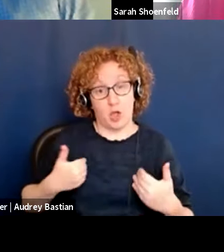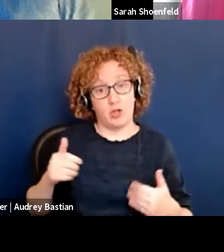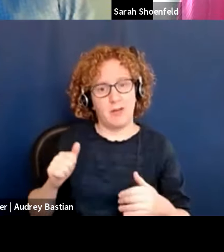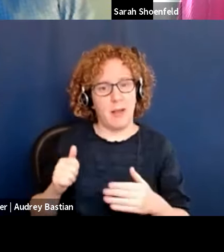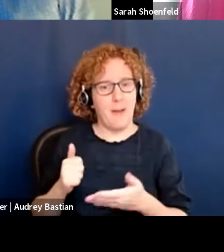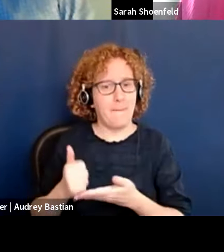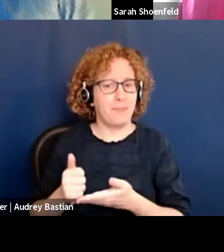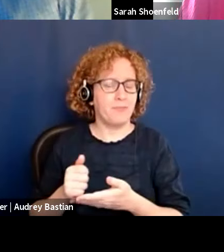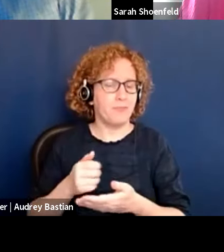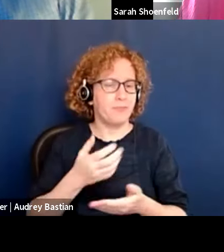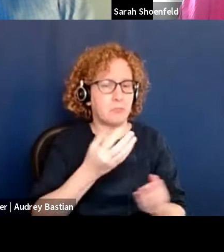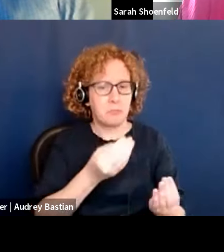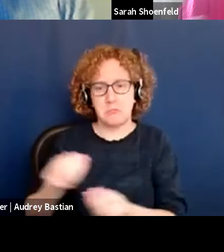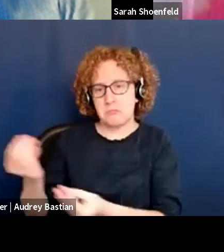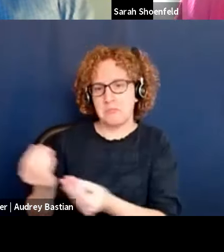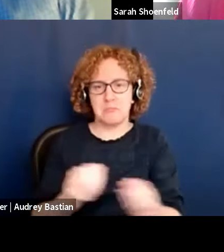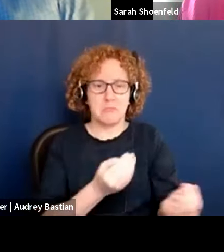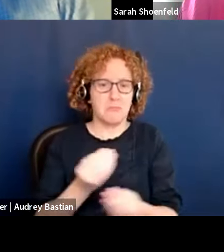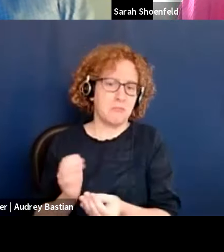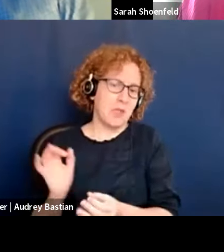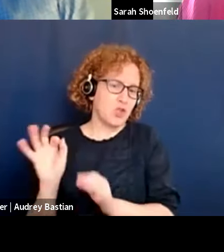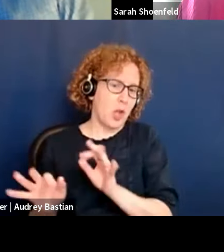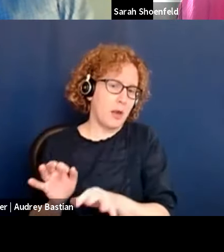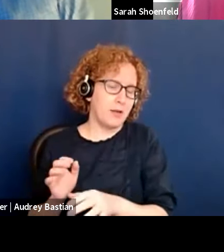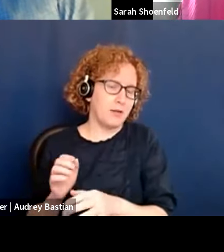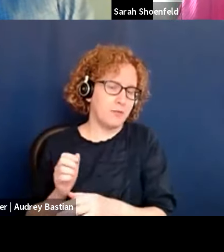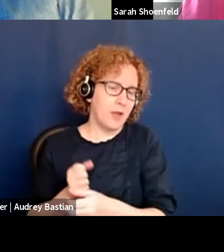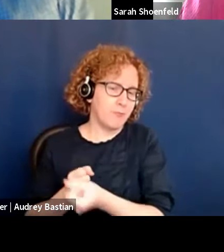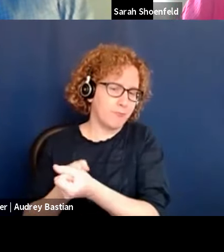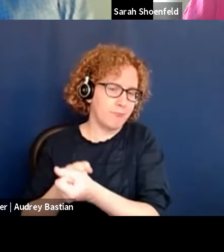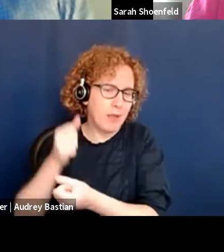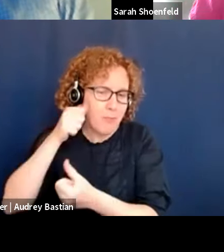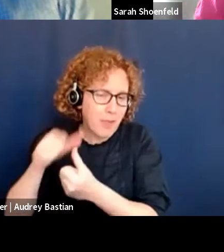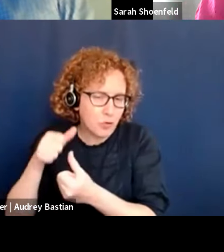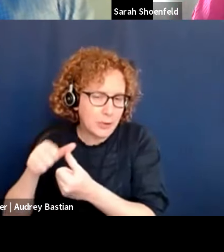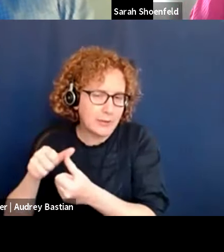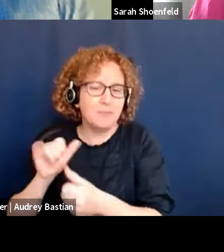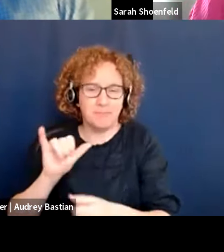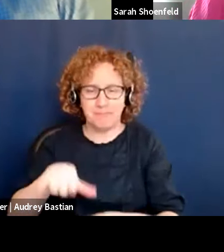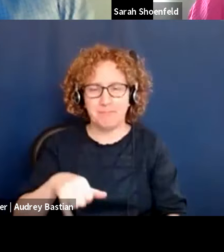ask the questions and chime in and jog memories. And